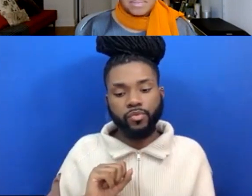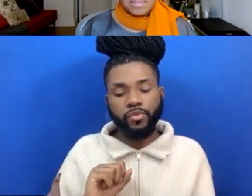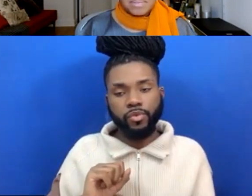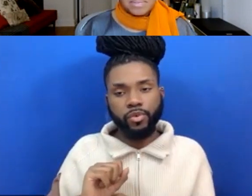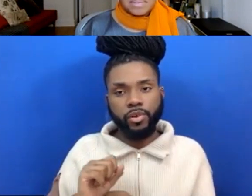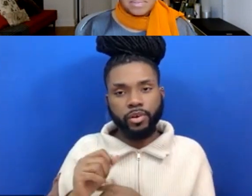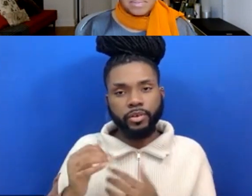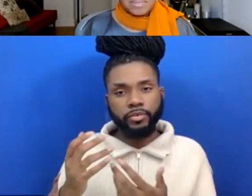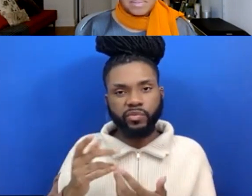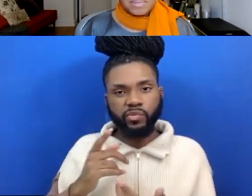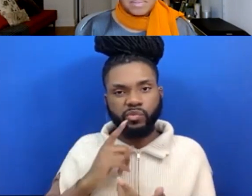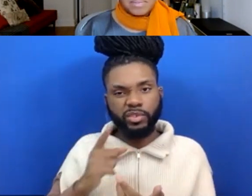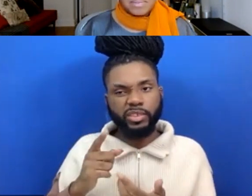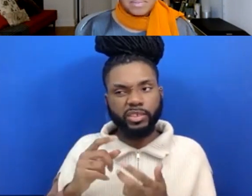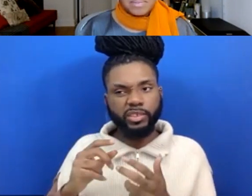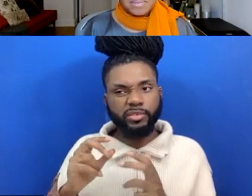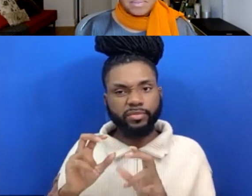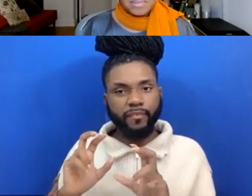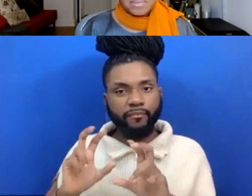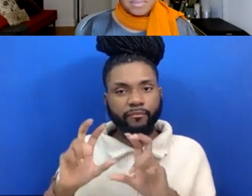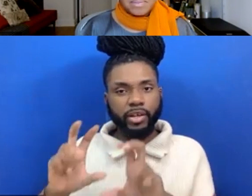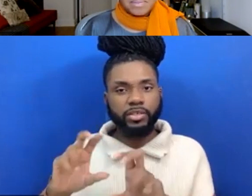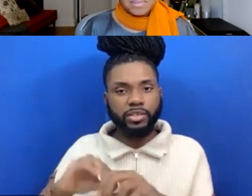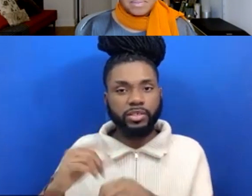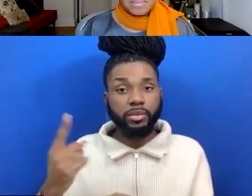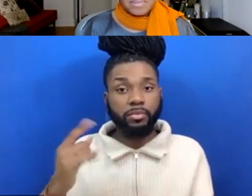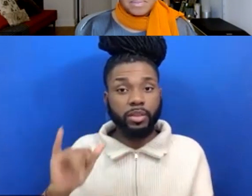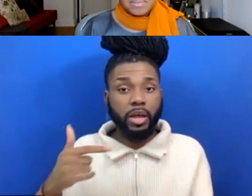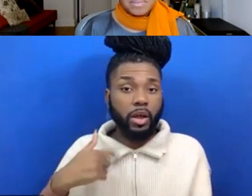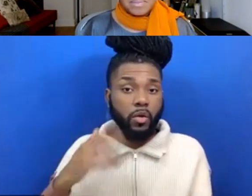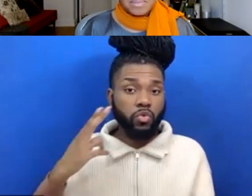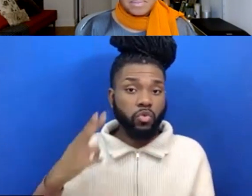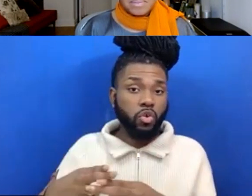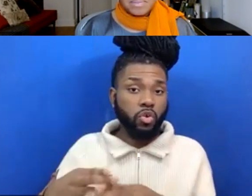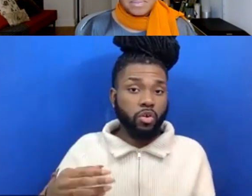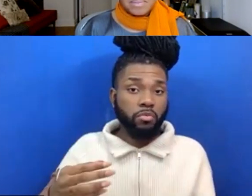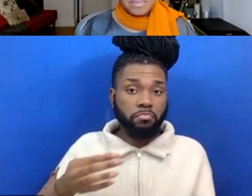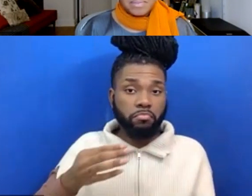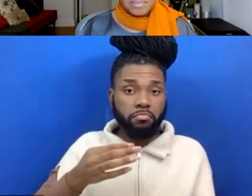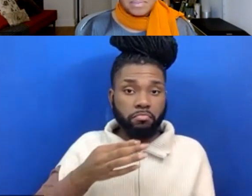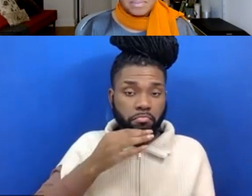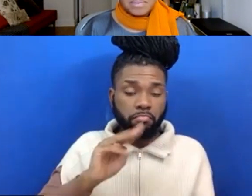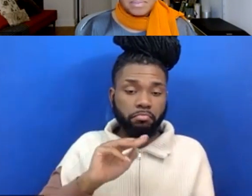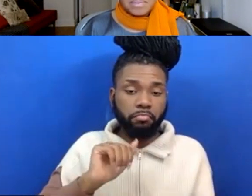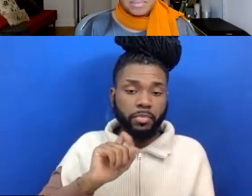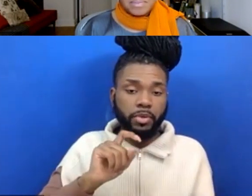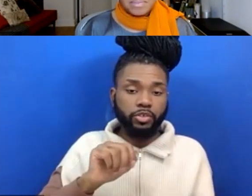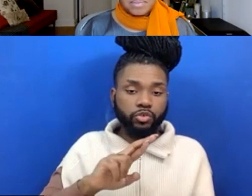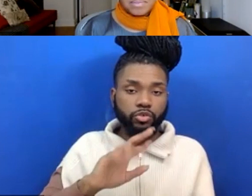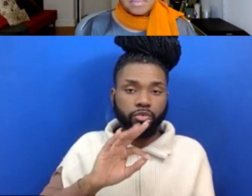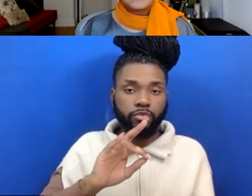invested in something that I would think of as, you know, masterful, while explicitly and continuously devoted to